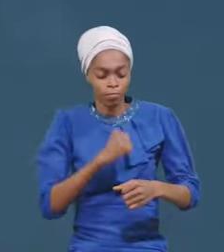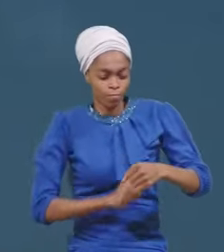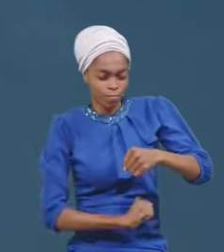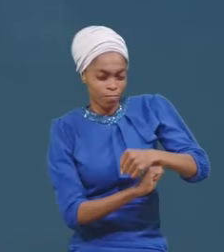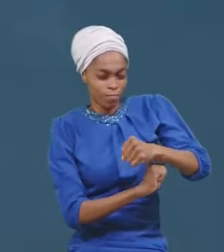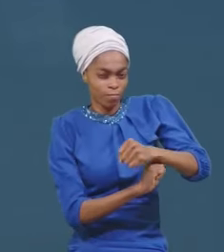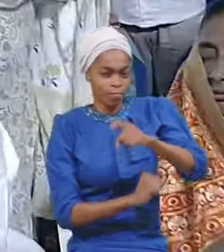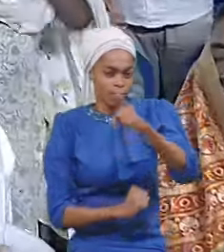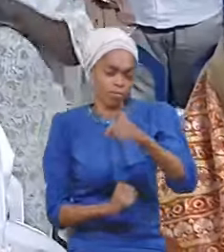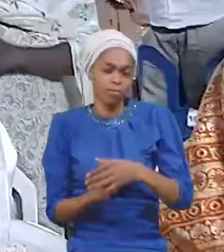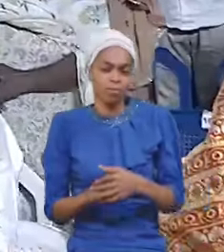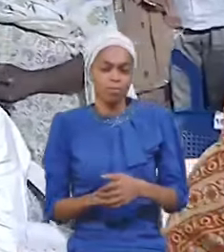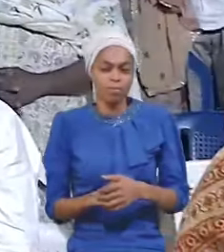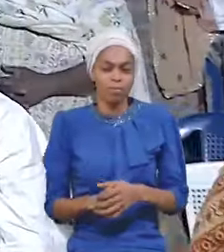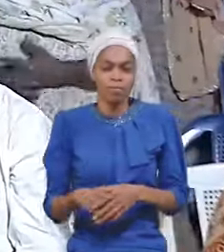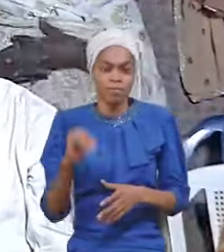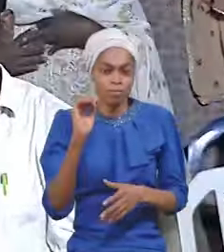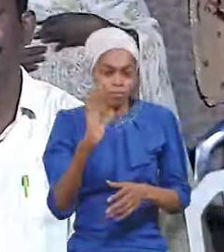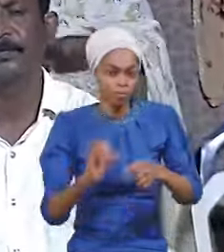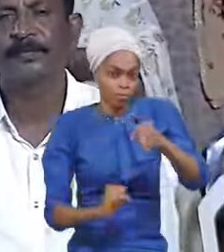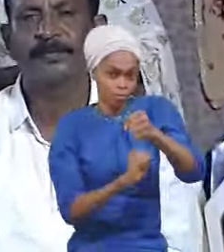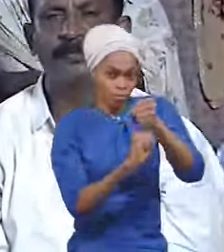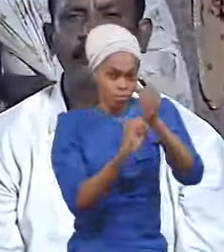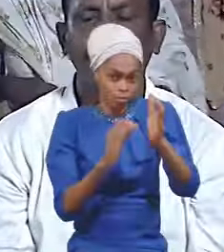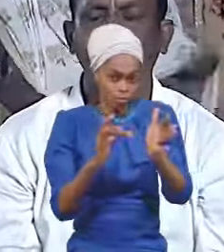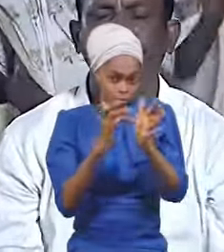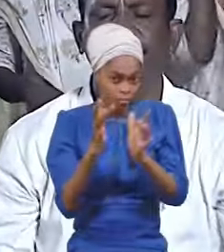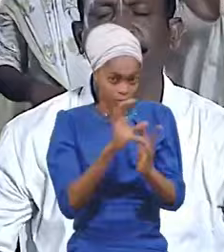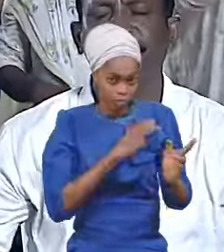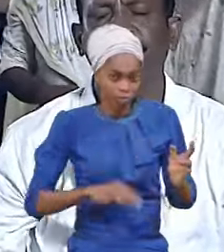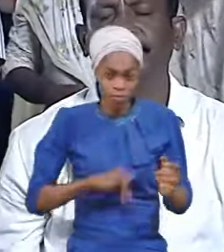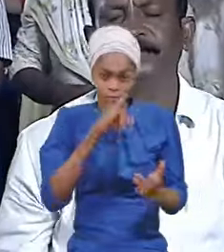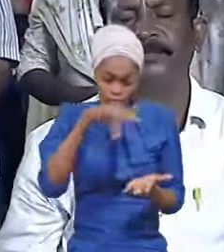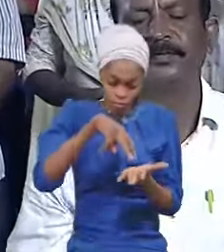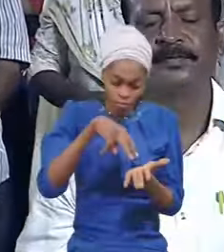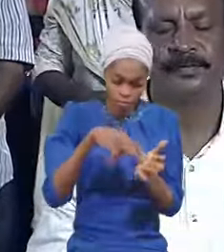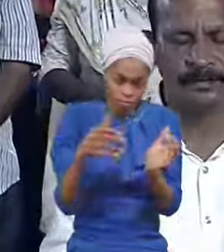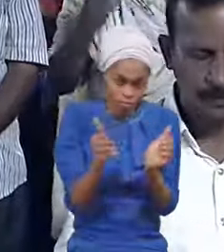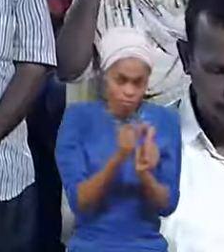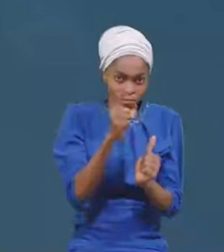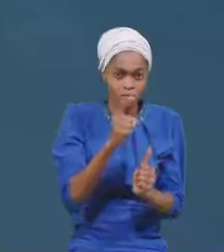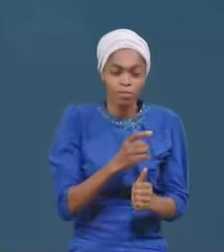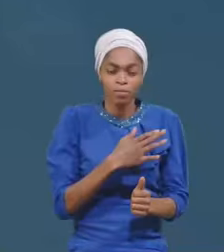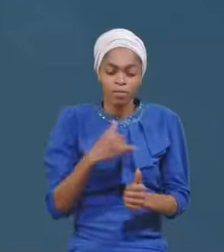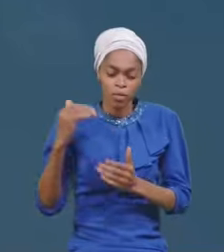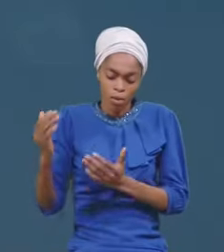Your advocate is standing with you. He will carry you through this journey of life.